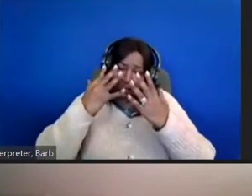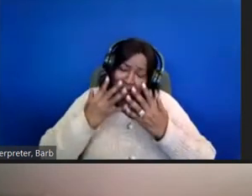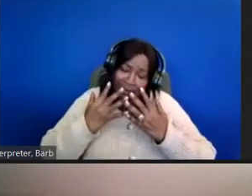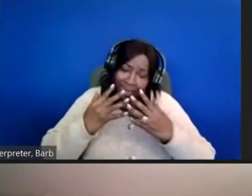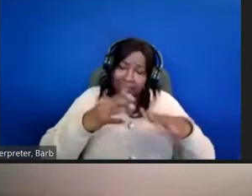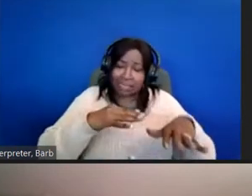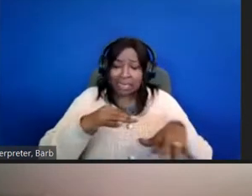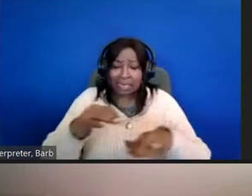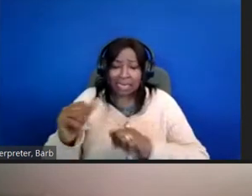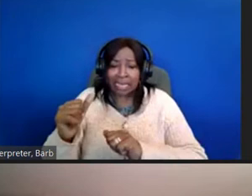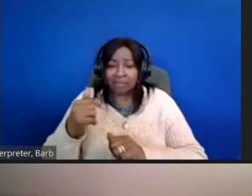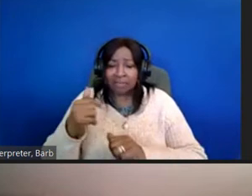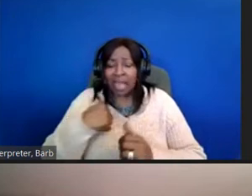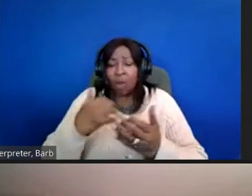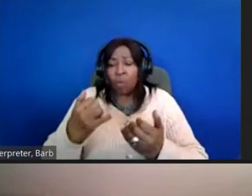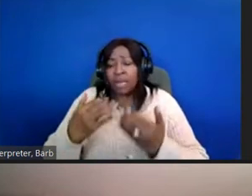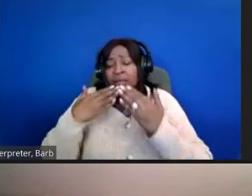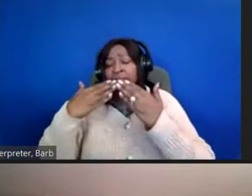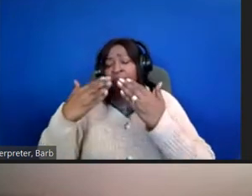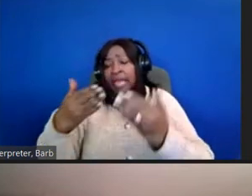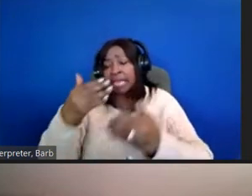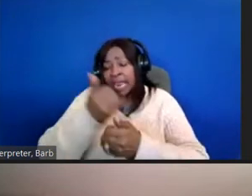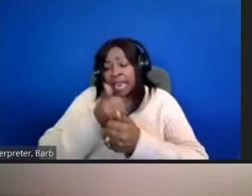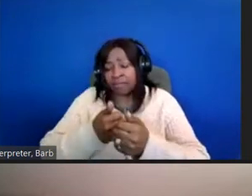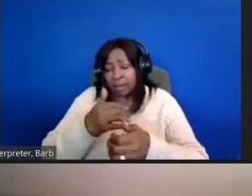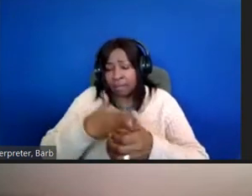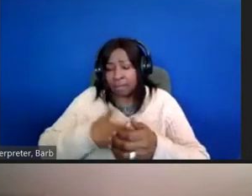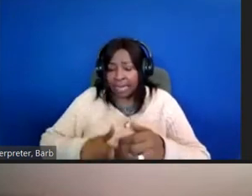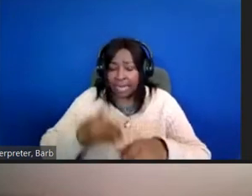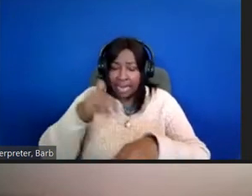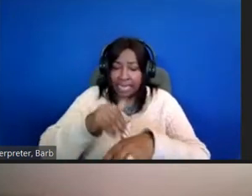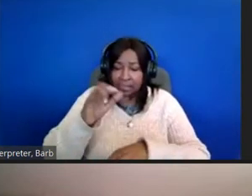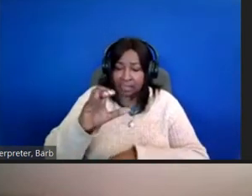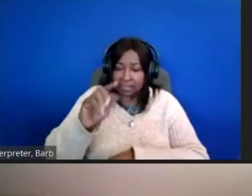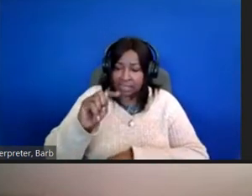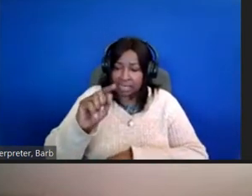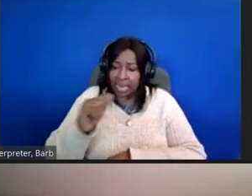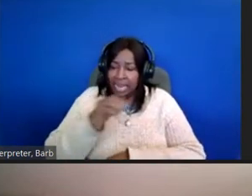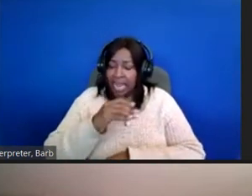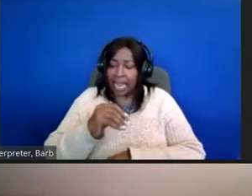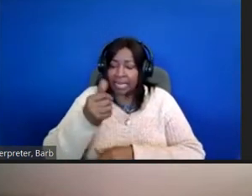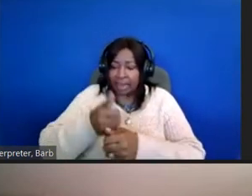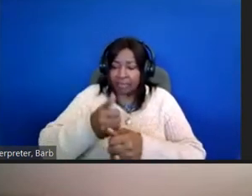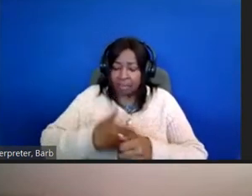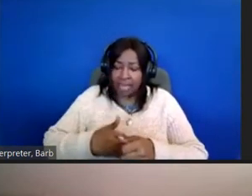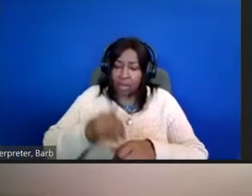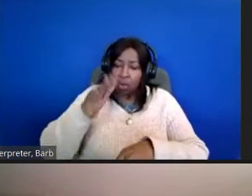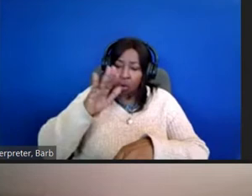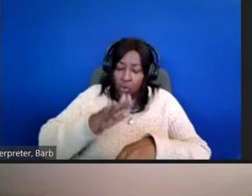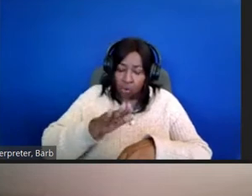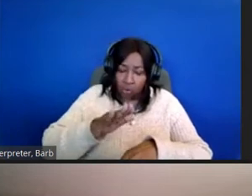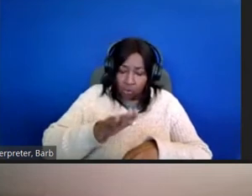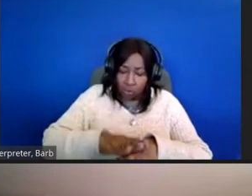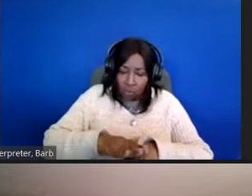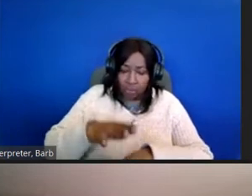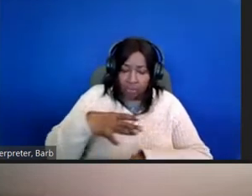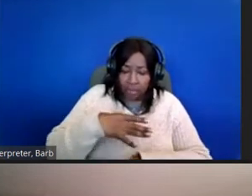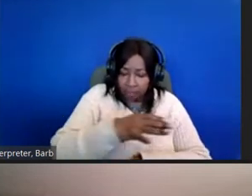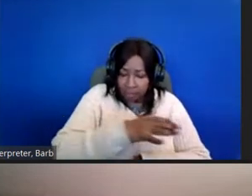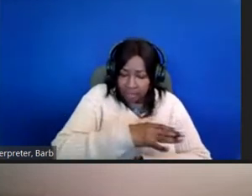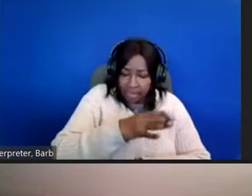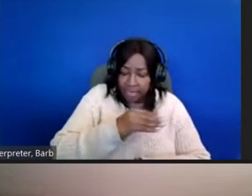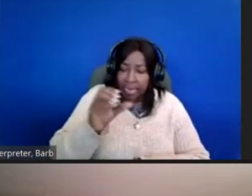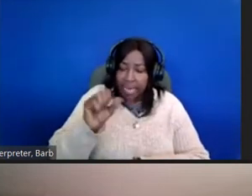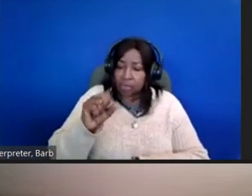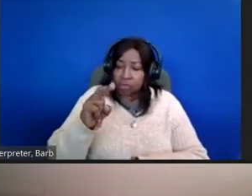thank everybody at CTA and everybody on the committee and in the subcommittees. Thank you so much for making